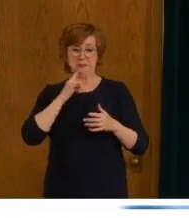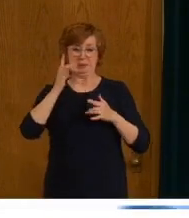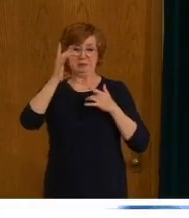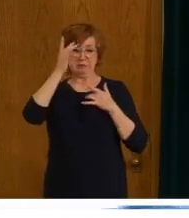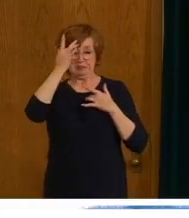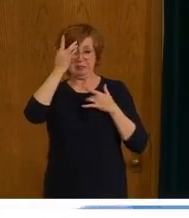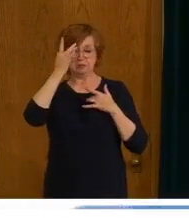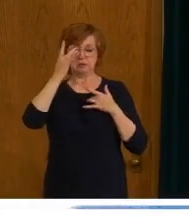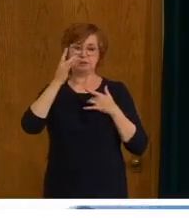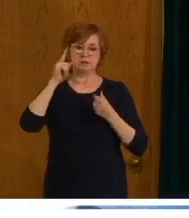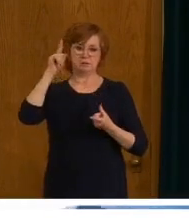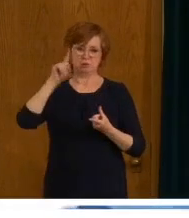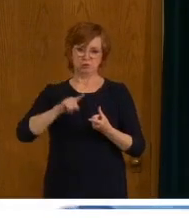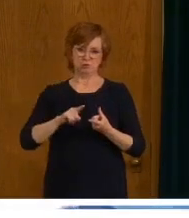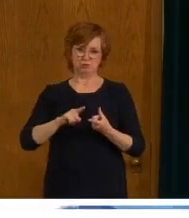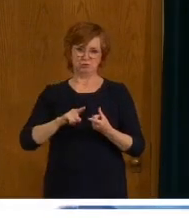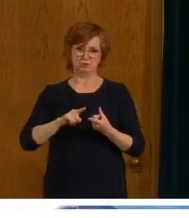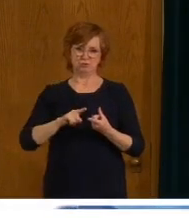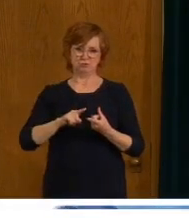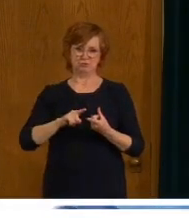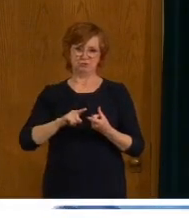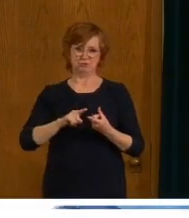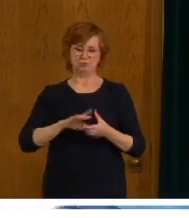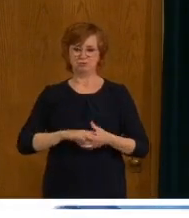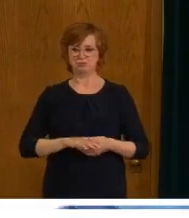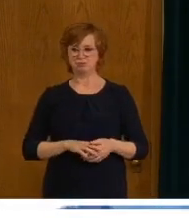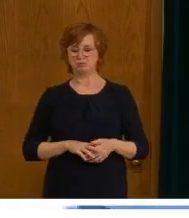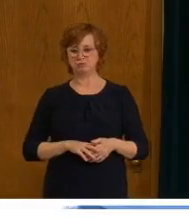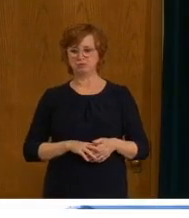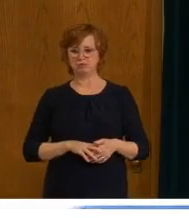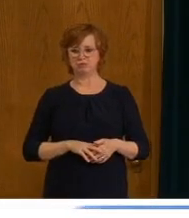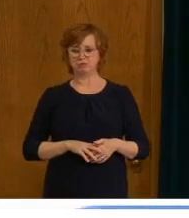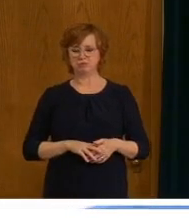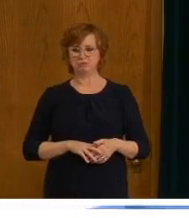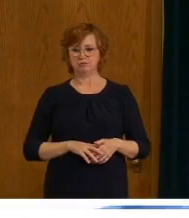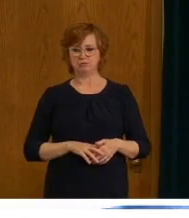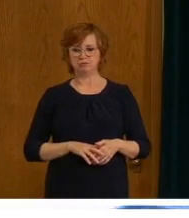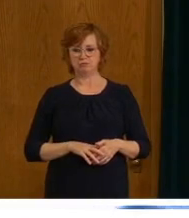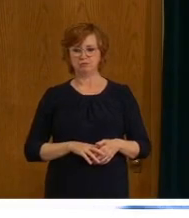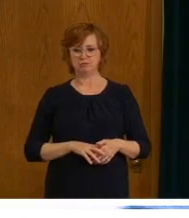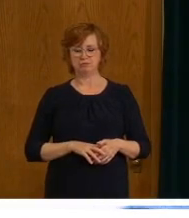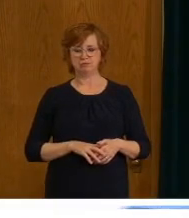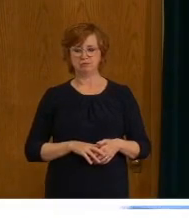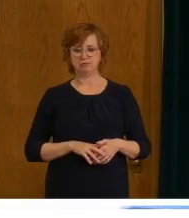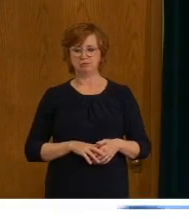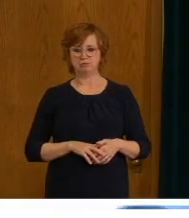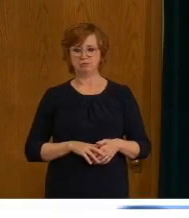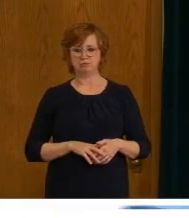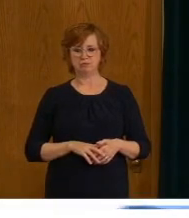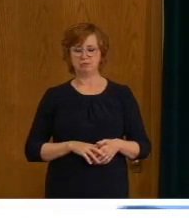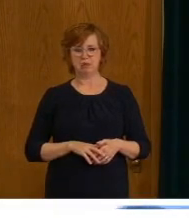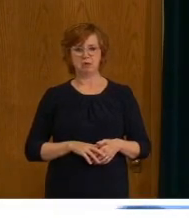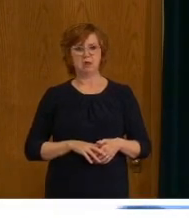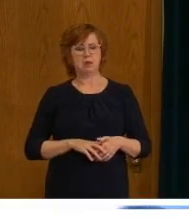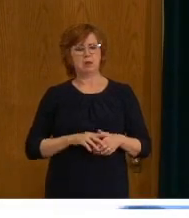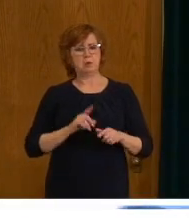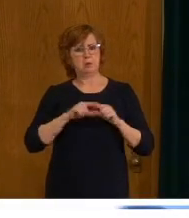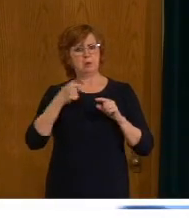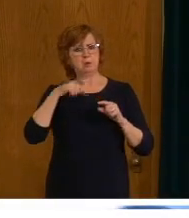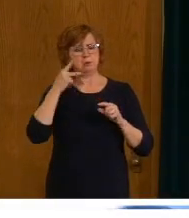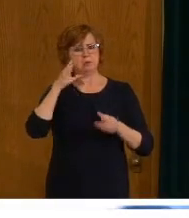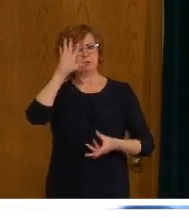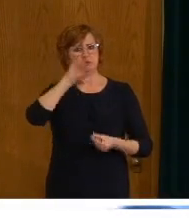transmit. But at a population level, if the trend we are seeing now, with case numbers going down, obviously we